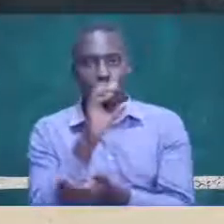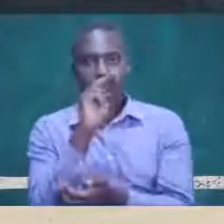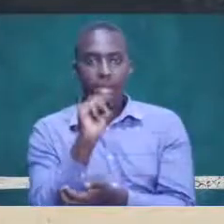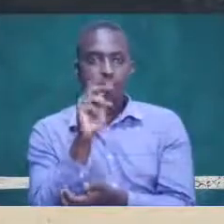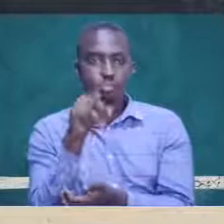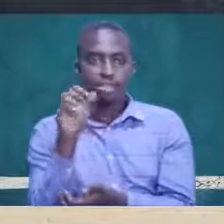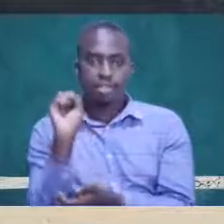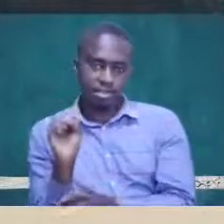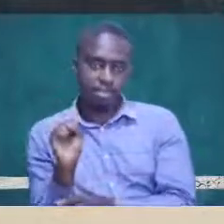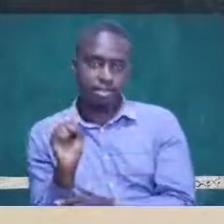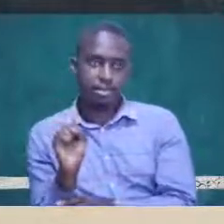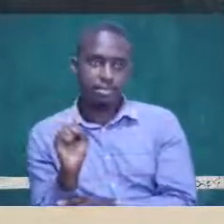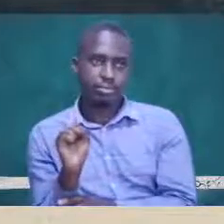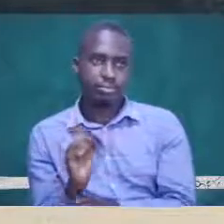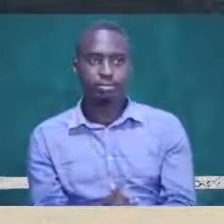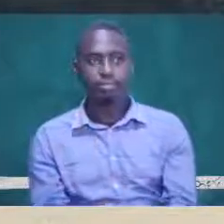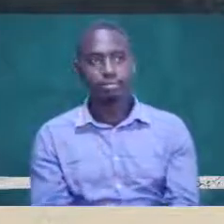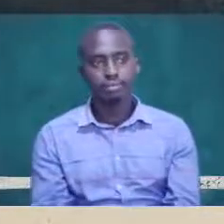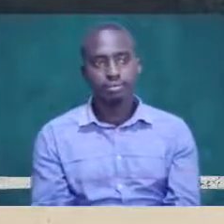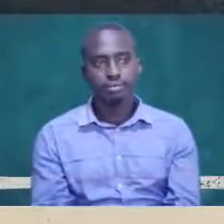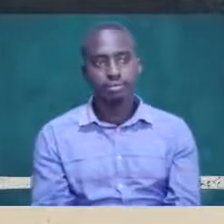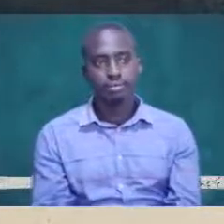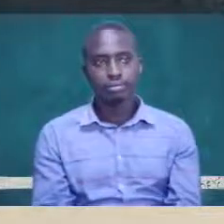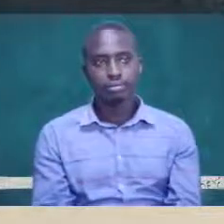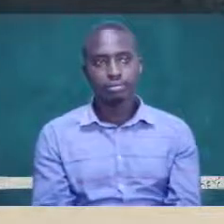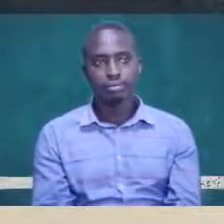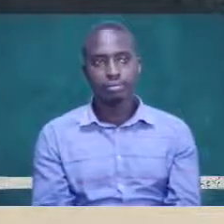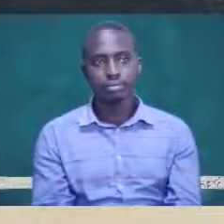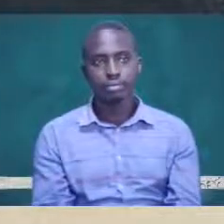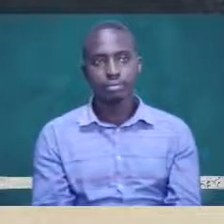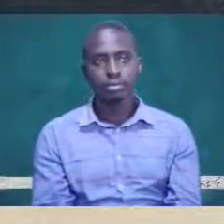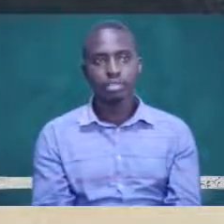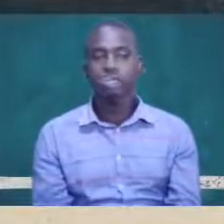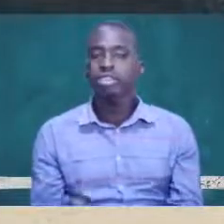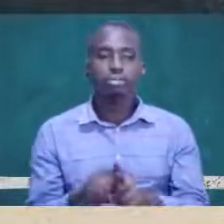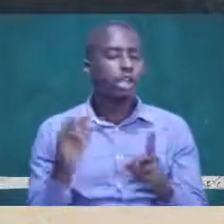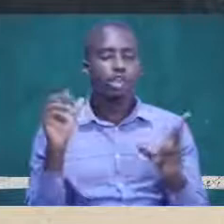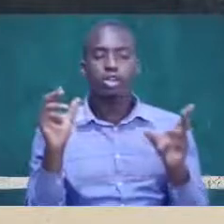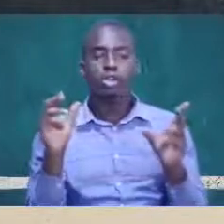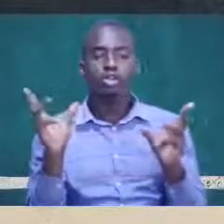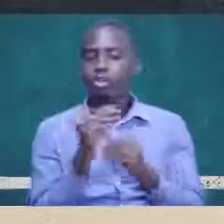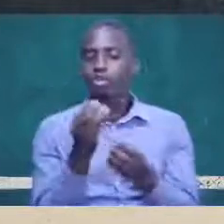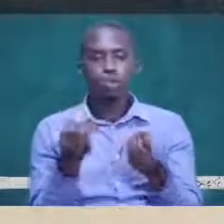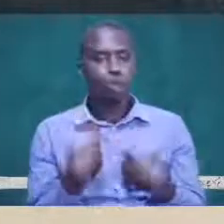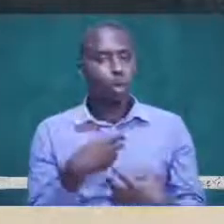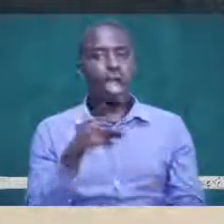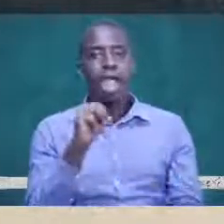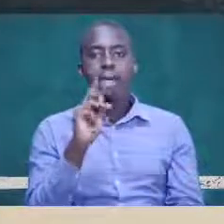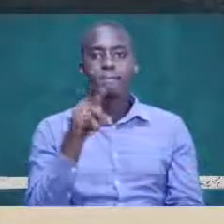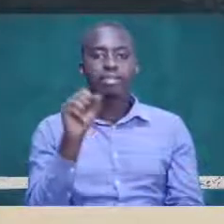propensity to save. We are looking for marginal propensity to save. We are not given marginal propensity to save. That is what we are looking